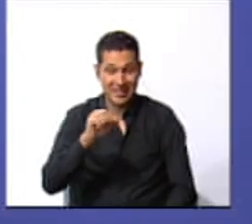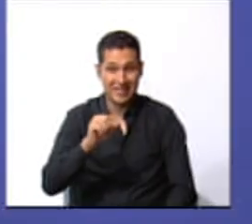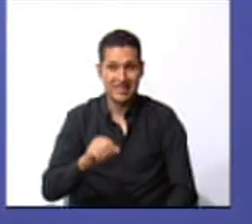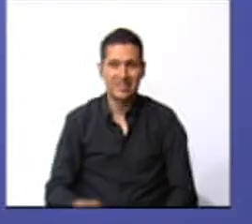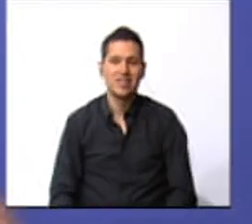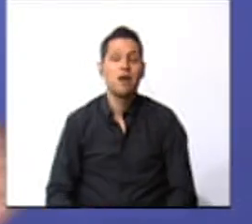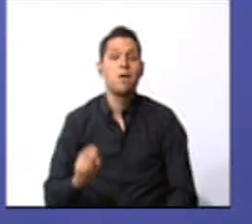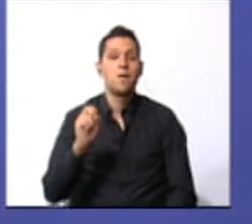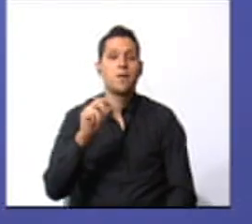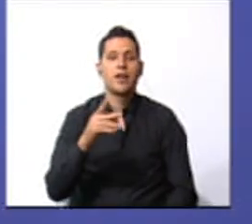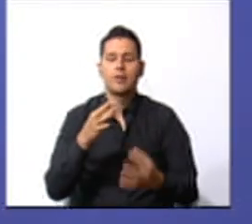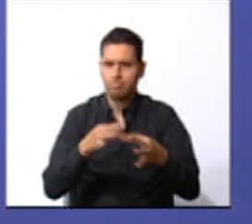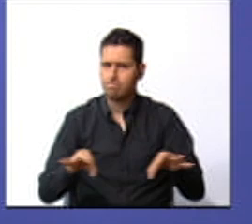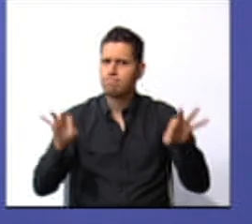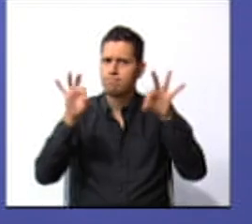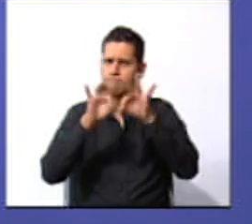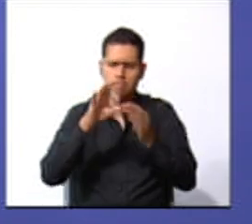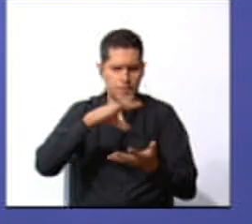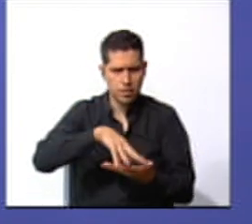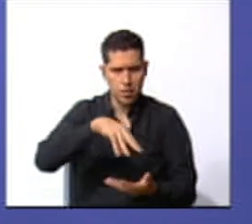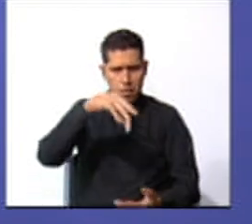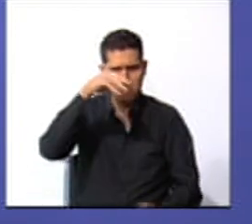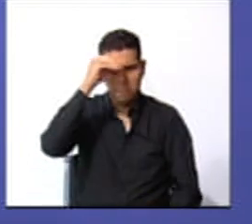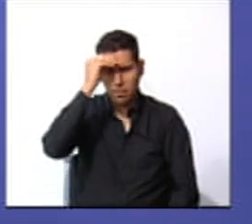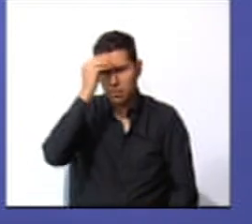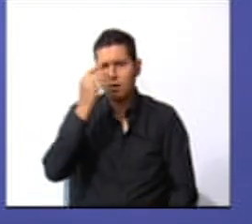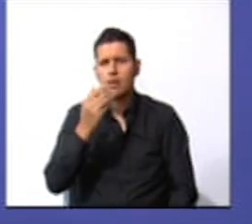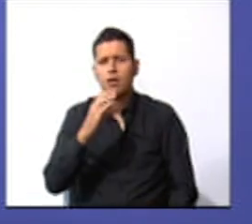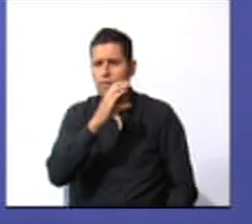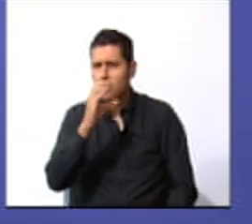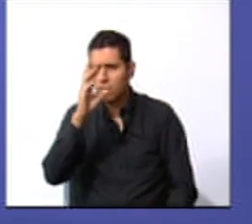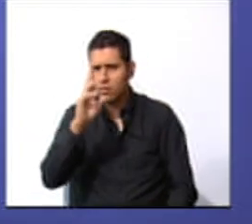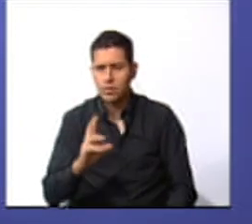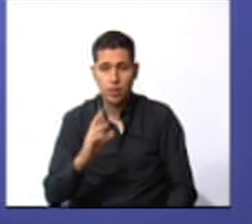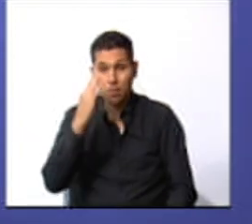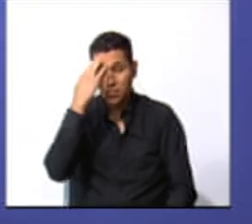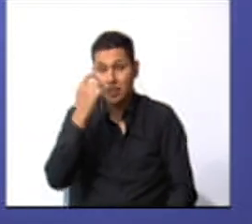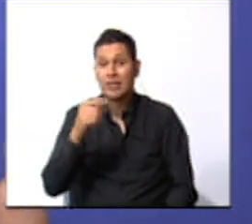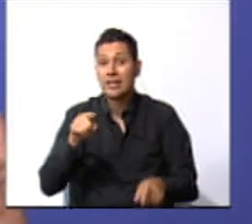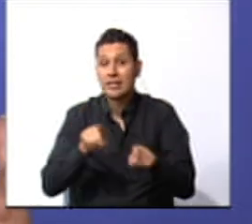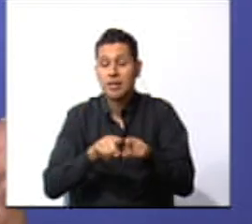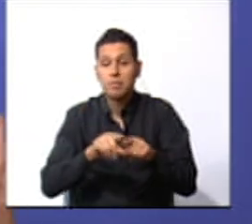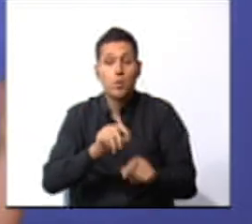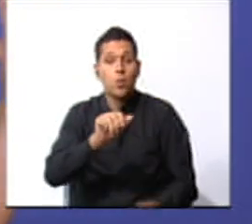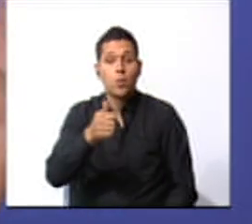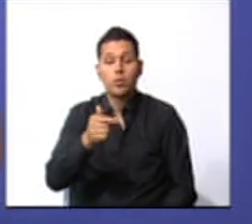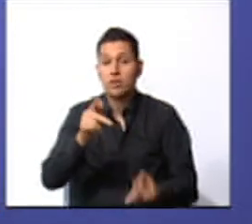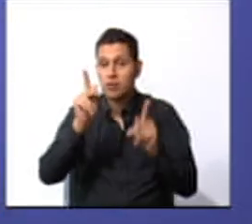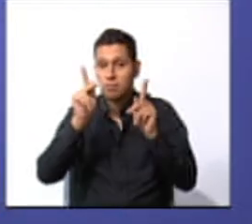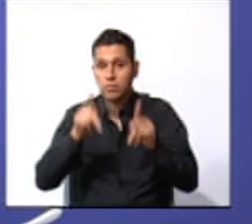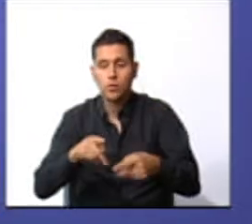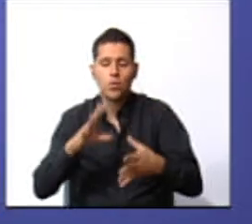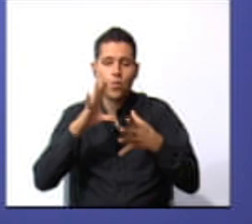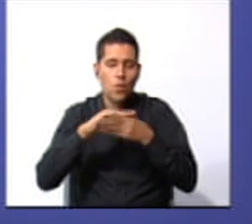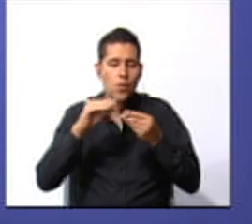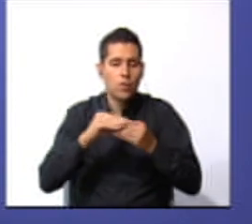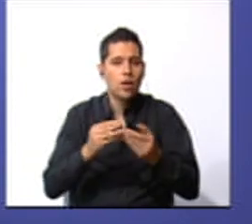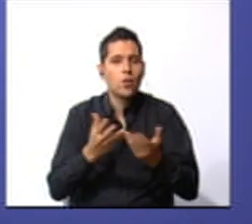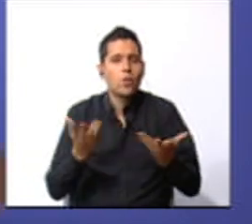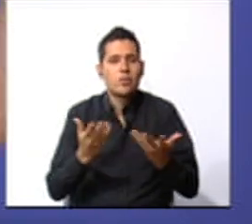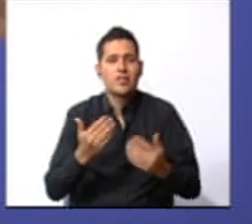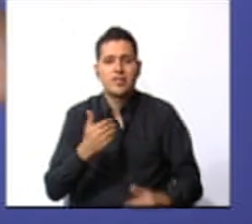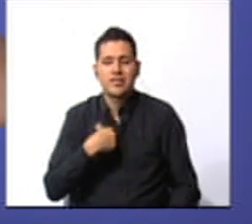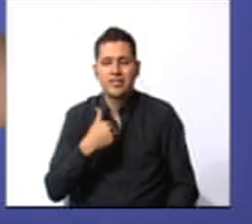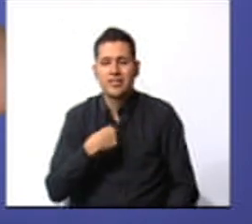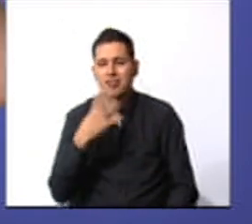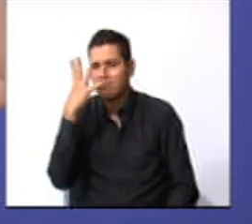learn because just like me, you can also tell others about the wonders that our country has. See you